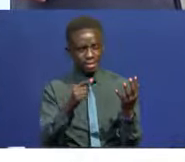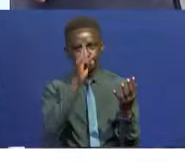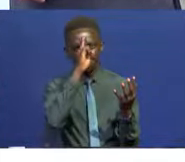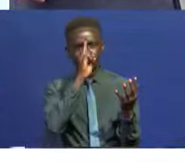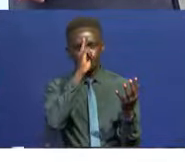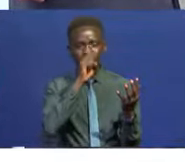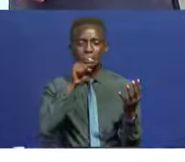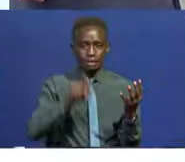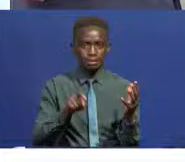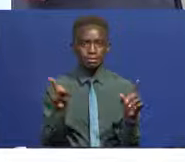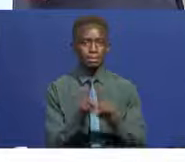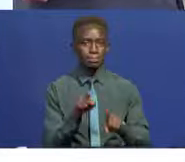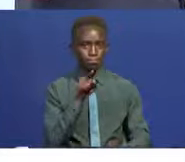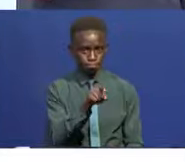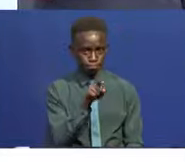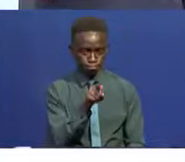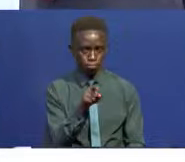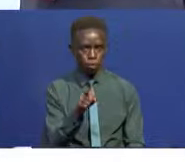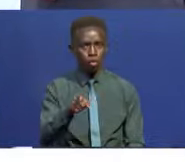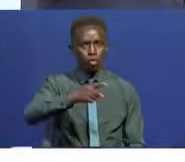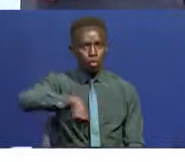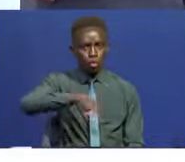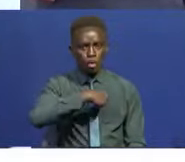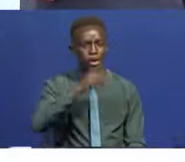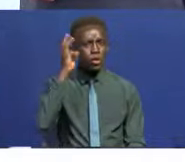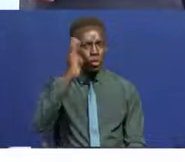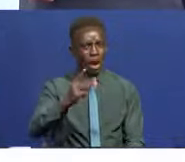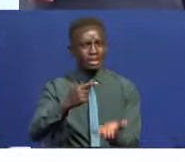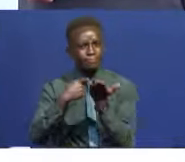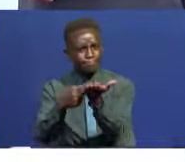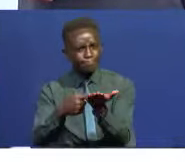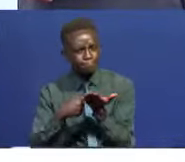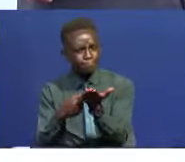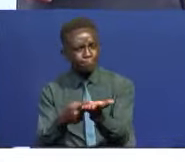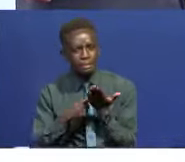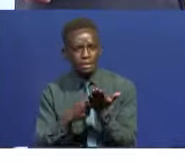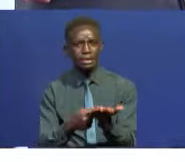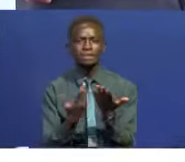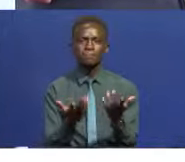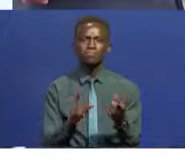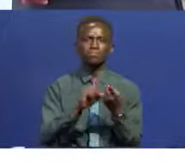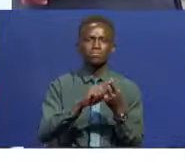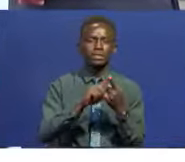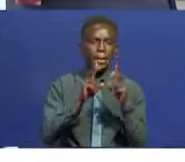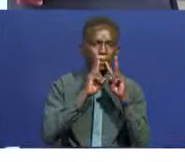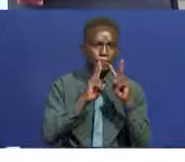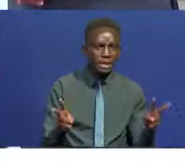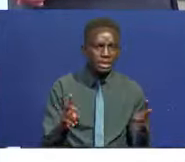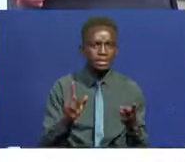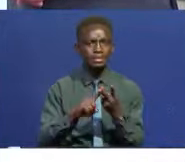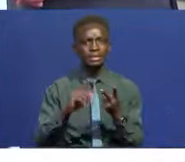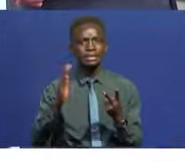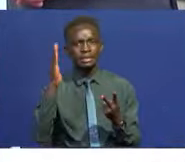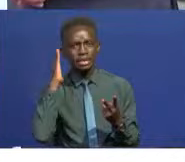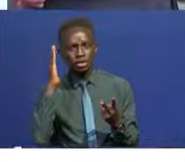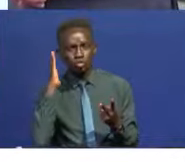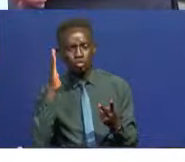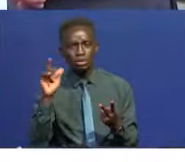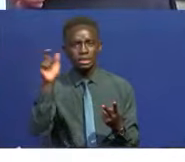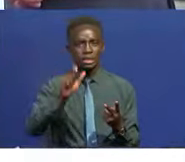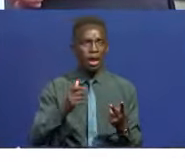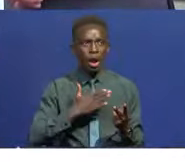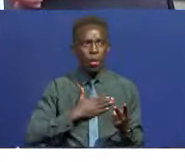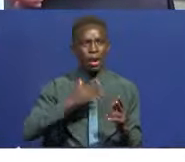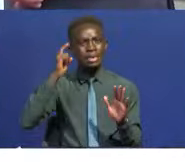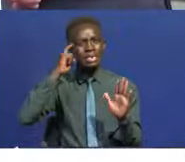will be discussing a range of issues from peace and security in our region, recognizing